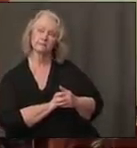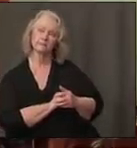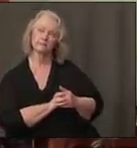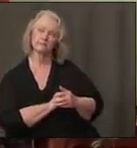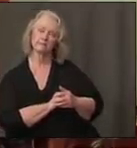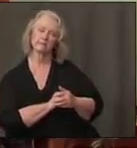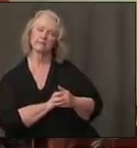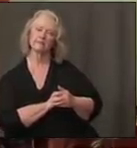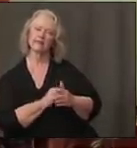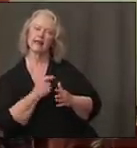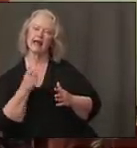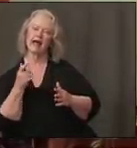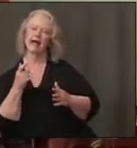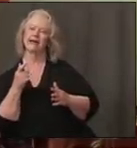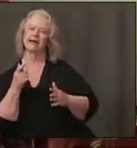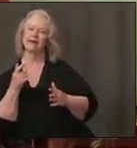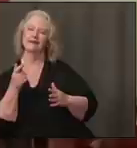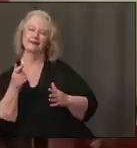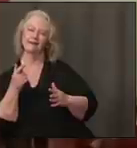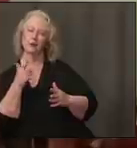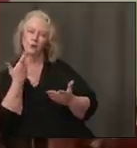not moving gambling outside.